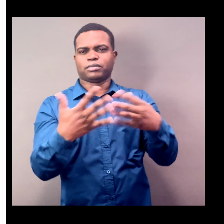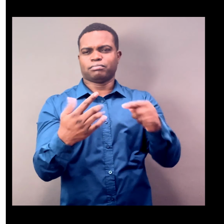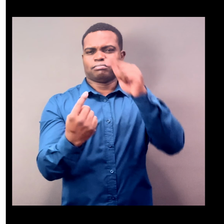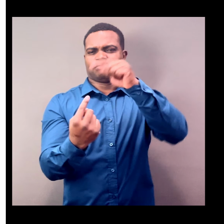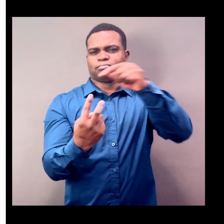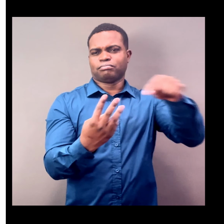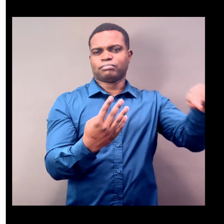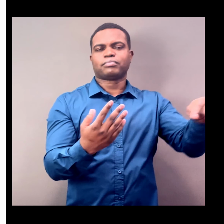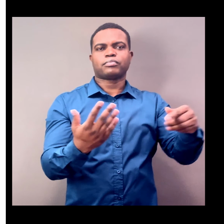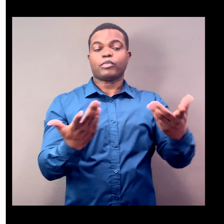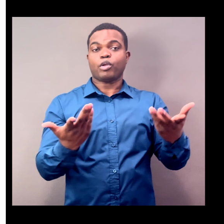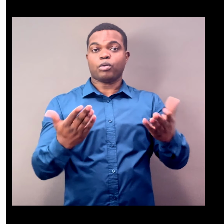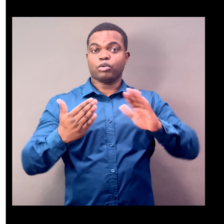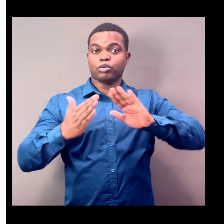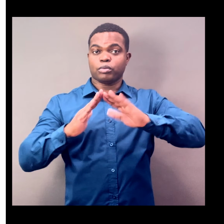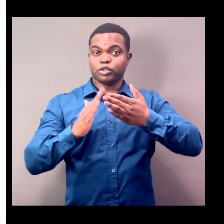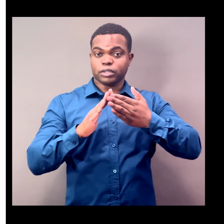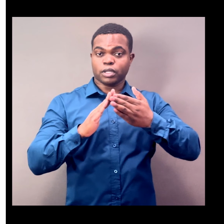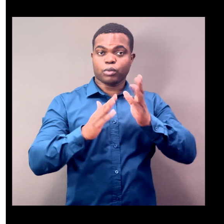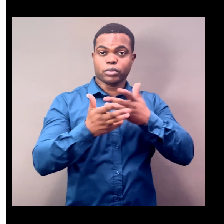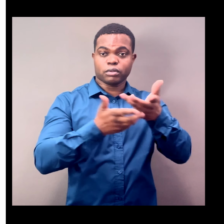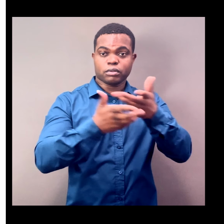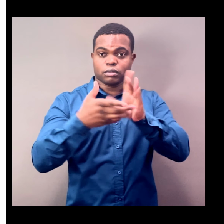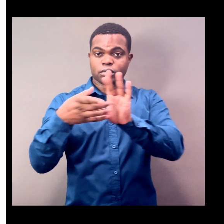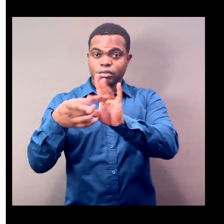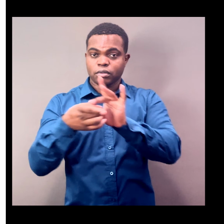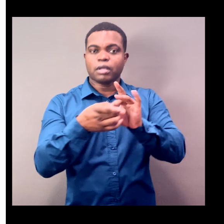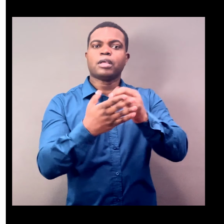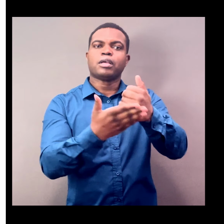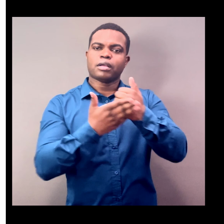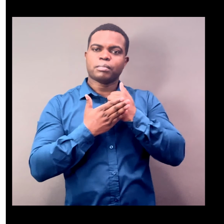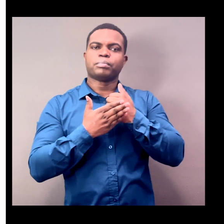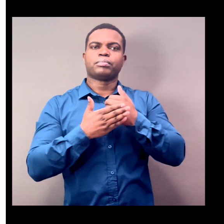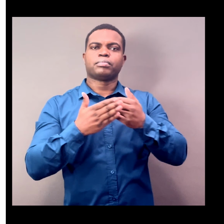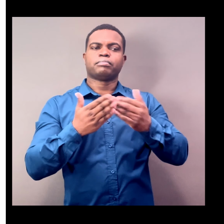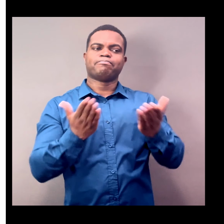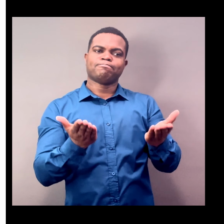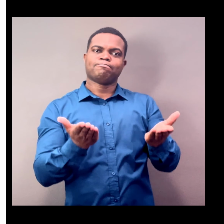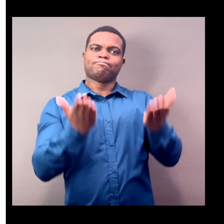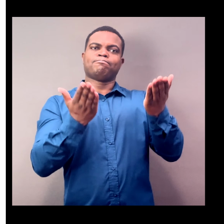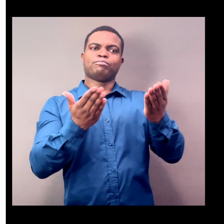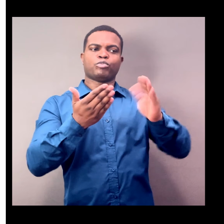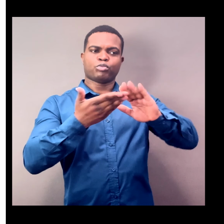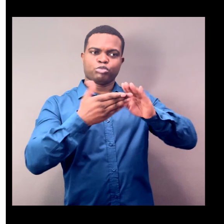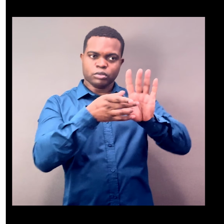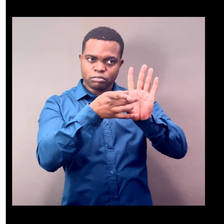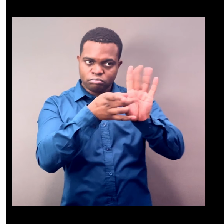So with community engagement, it helps to better engage the community to achieve